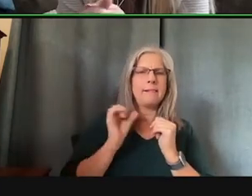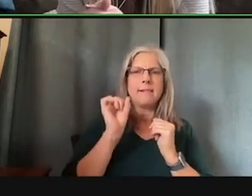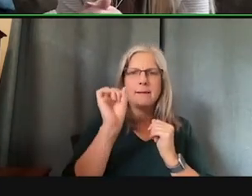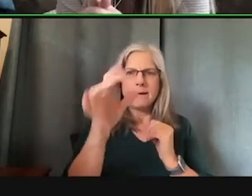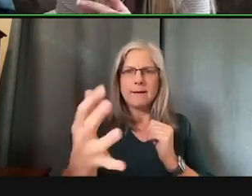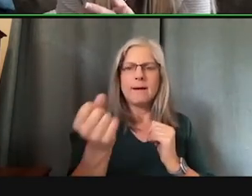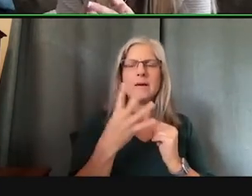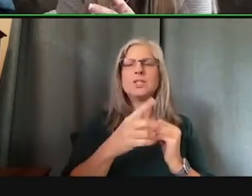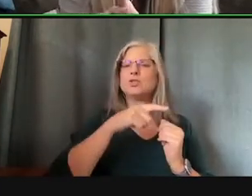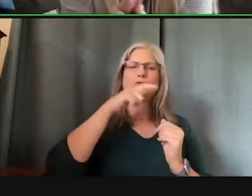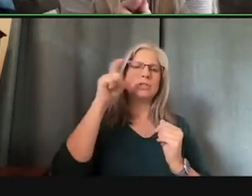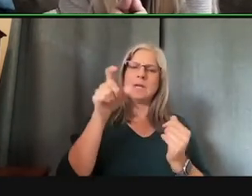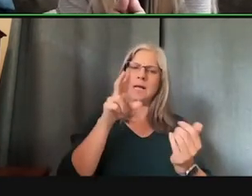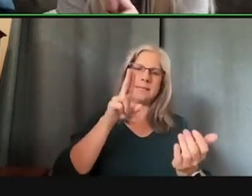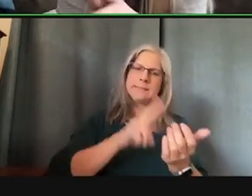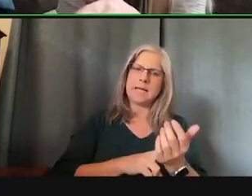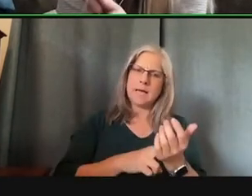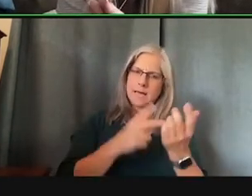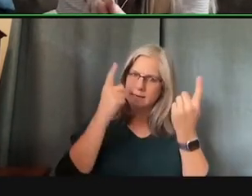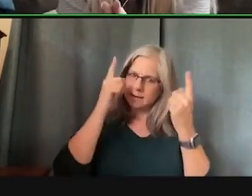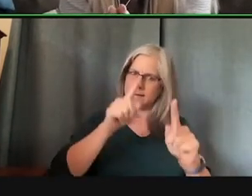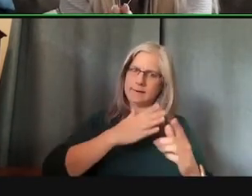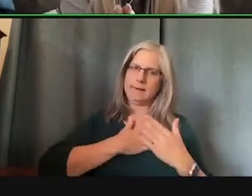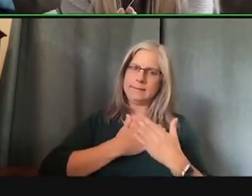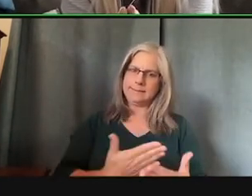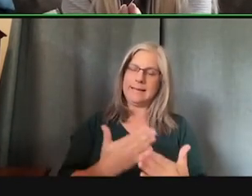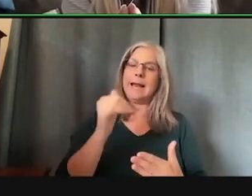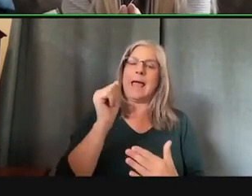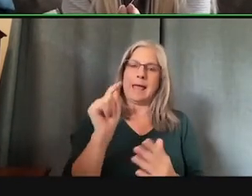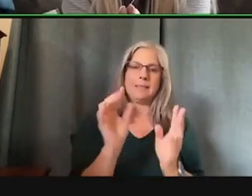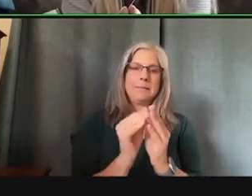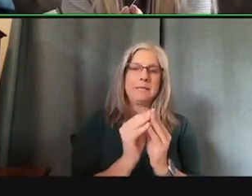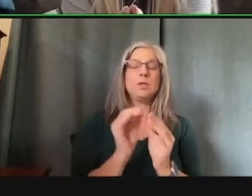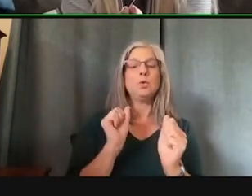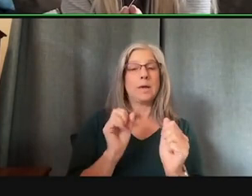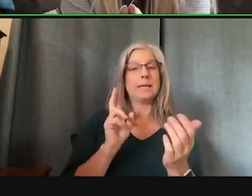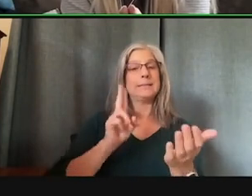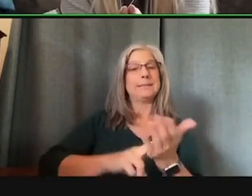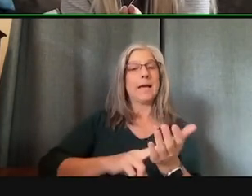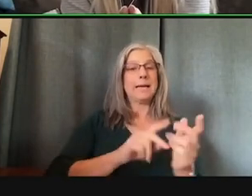consent at the meeting. So it's okay to sign as a meeting participant.